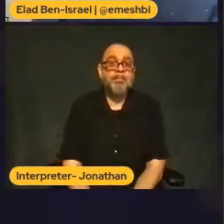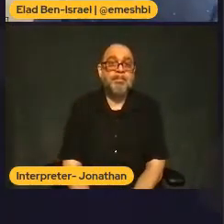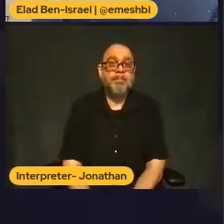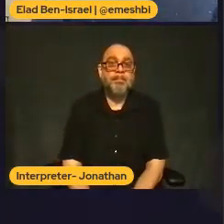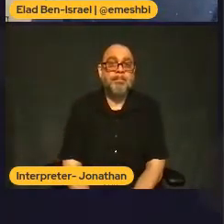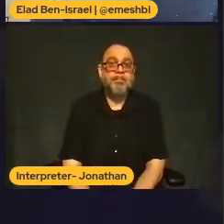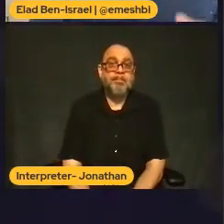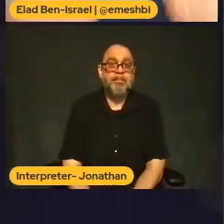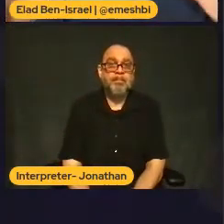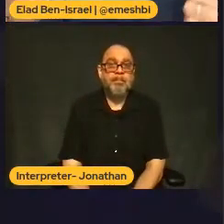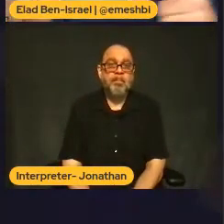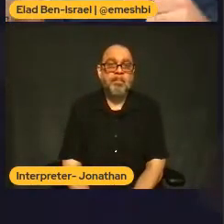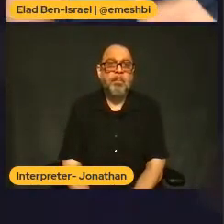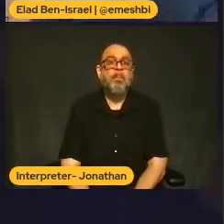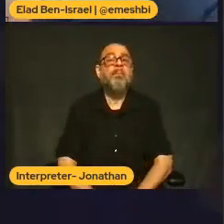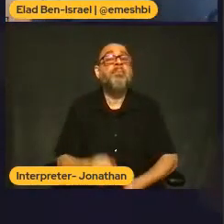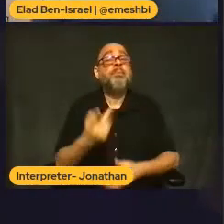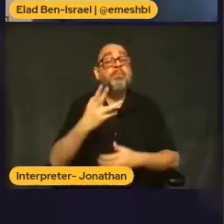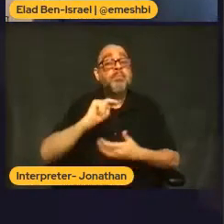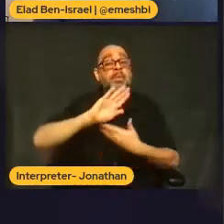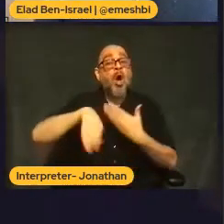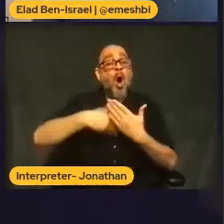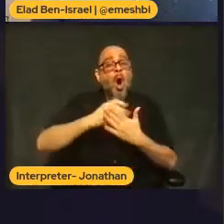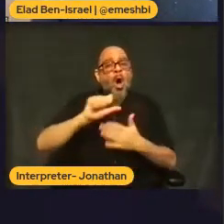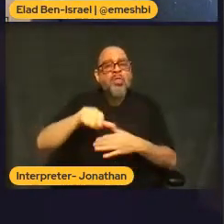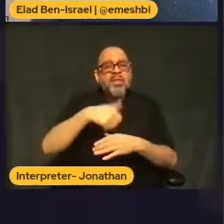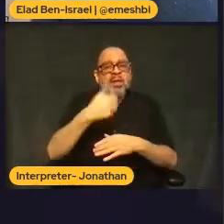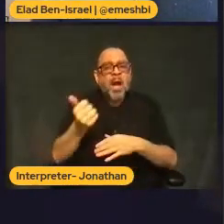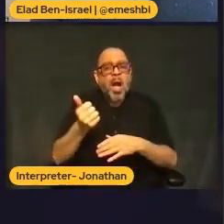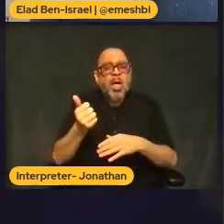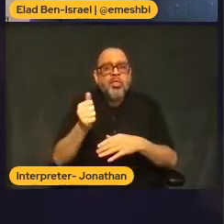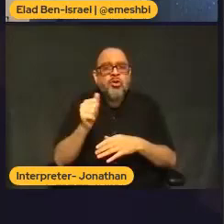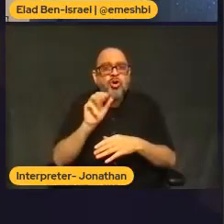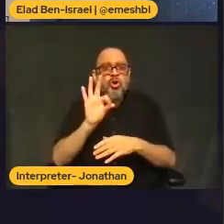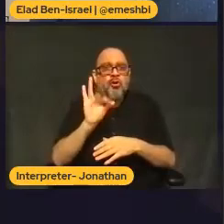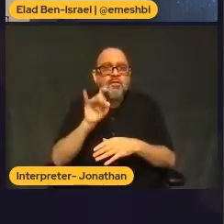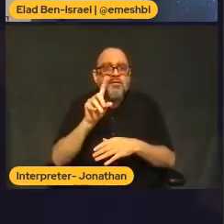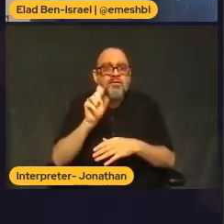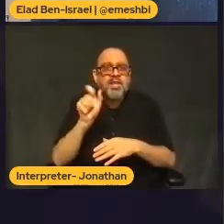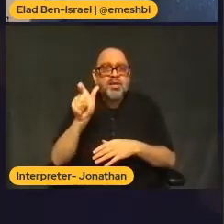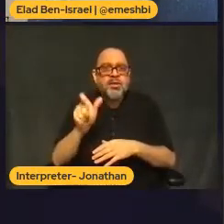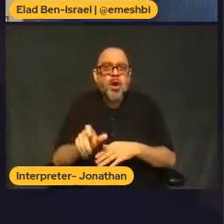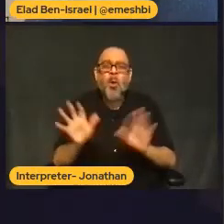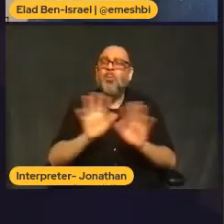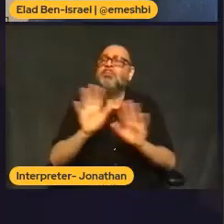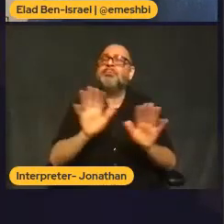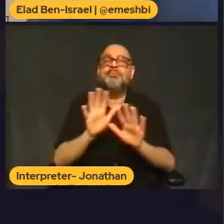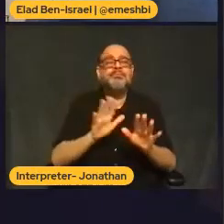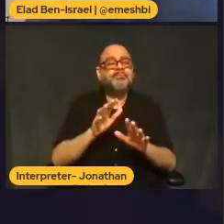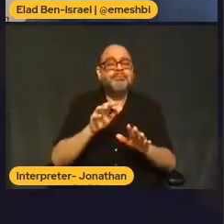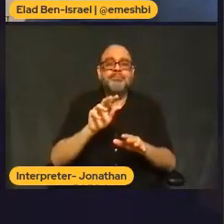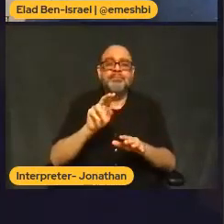right? And then for all the other fields, I need to actually make sure. Oh, not name, key.